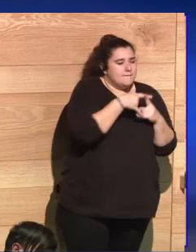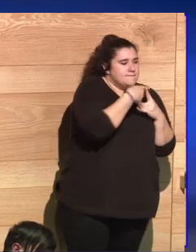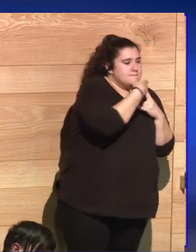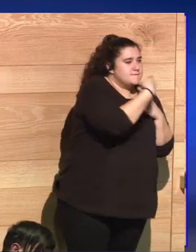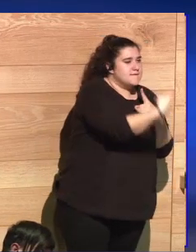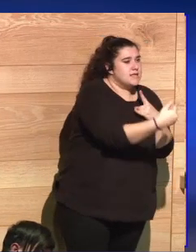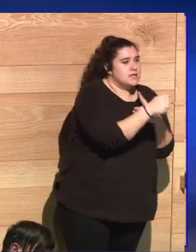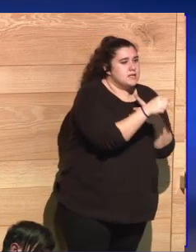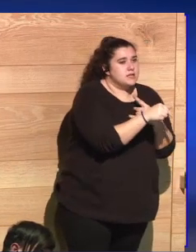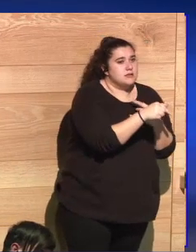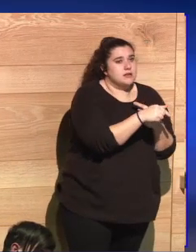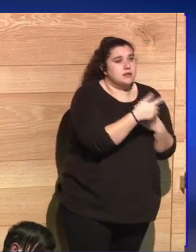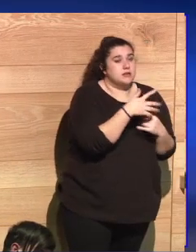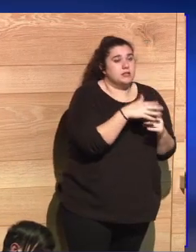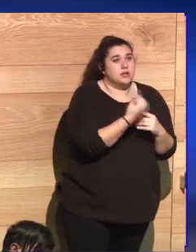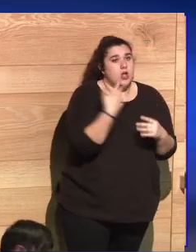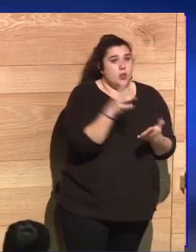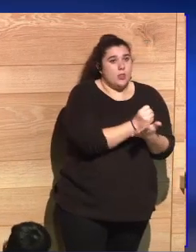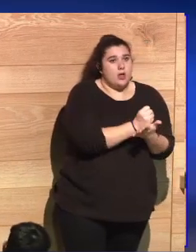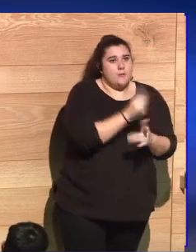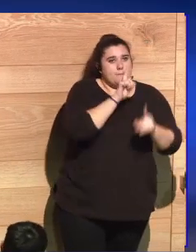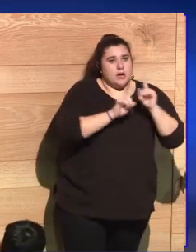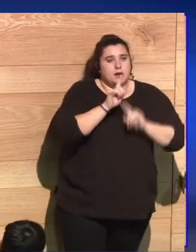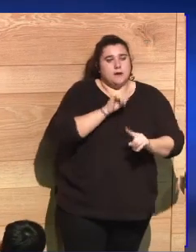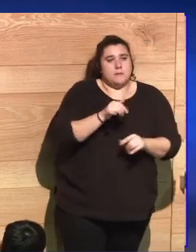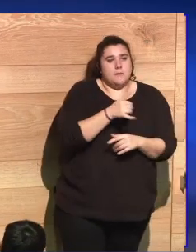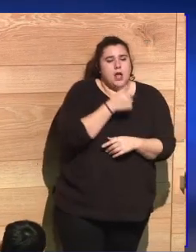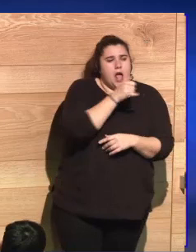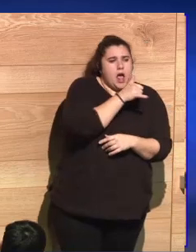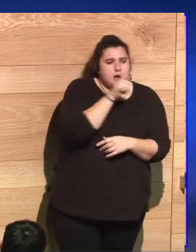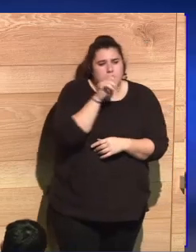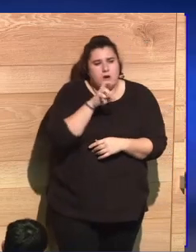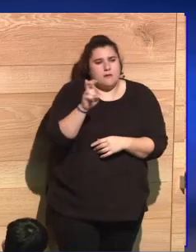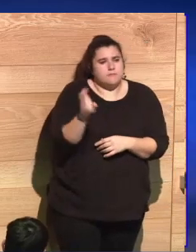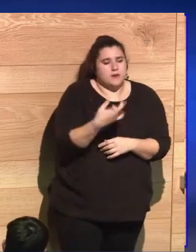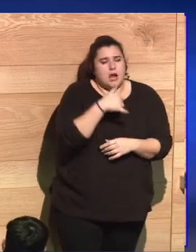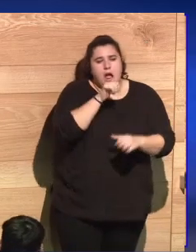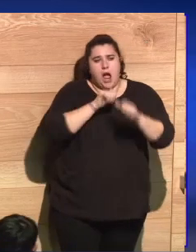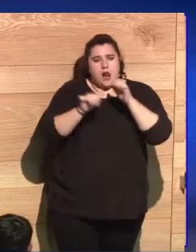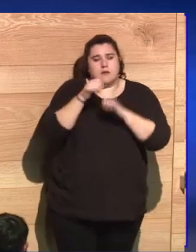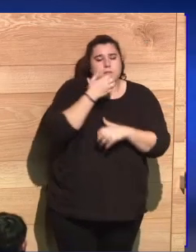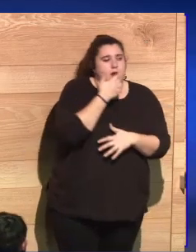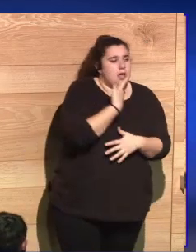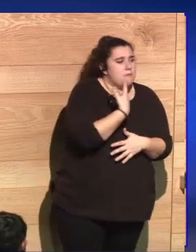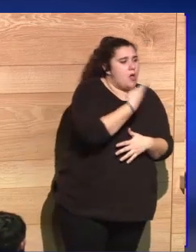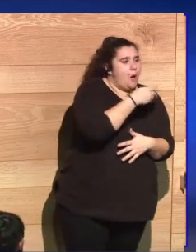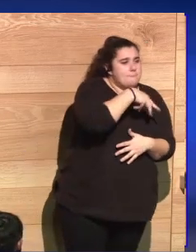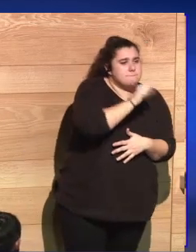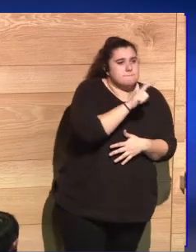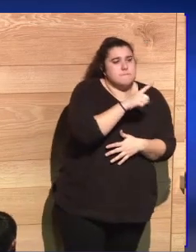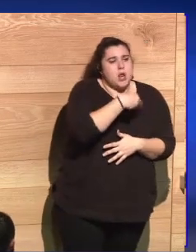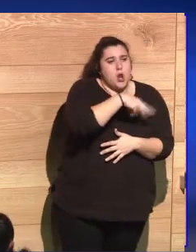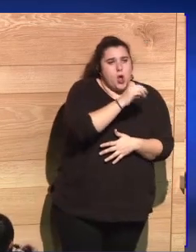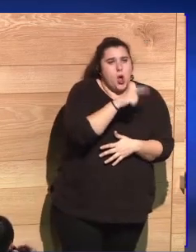had problems with alcohol or drugs. I mean, people like Malcolm Lowry with Under the Volcano,